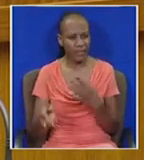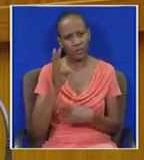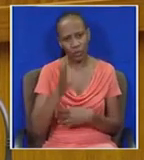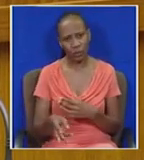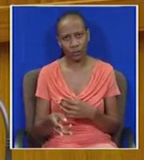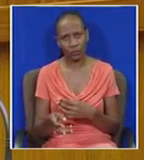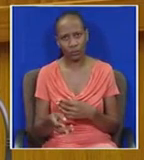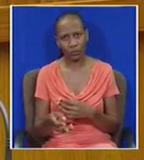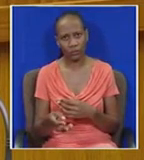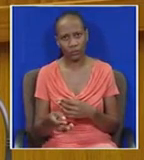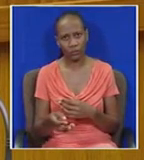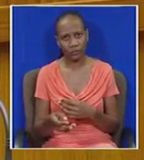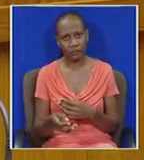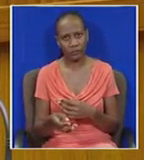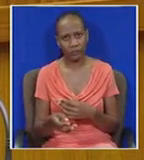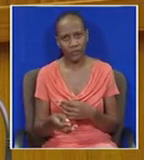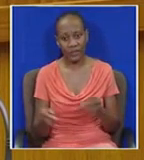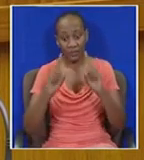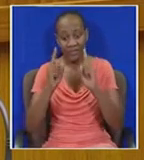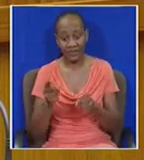particularly in this new dawn.